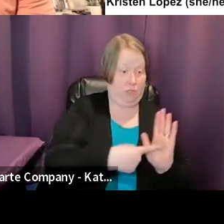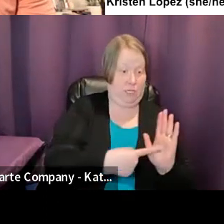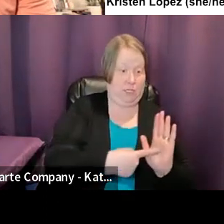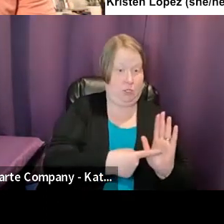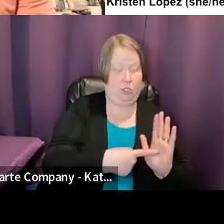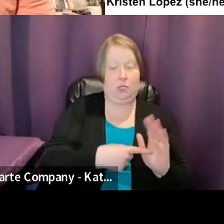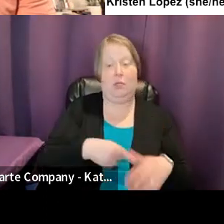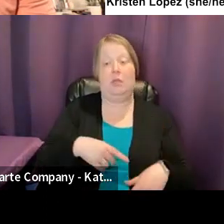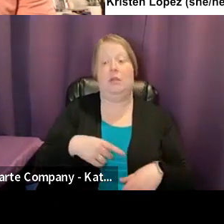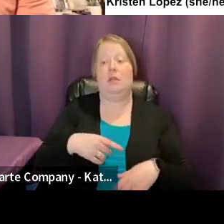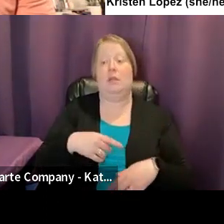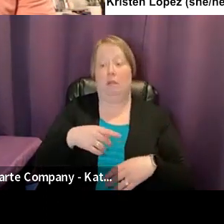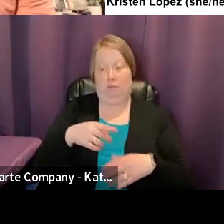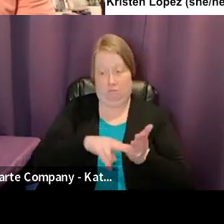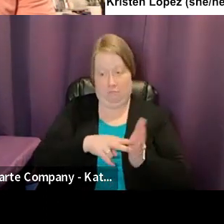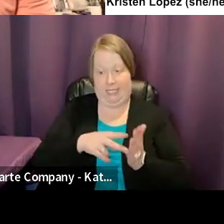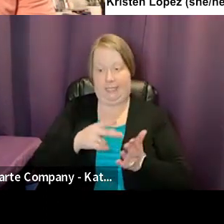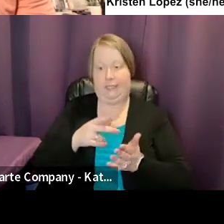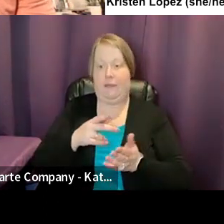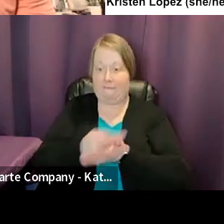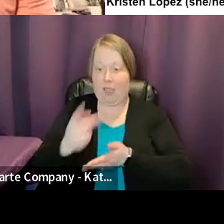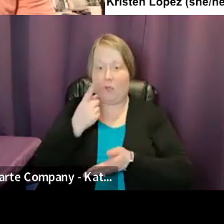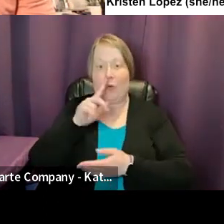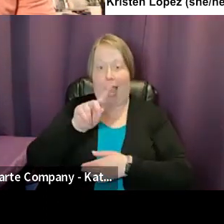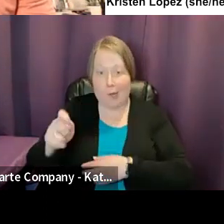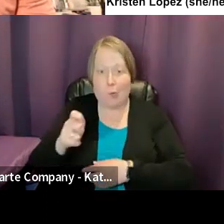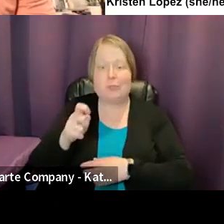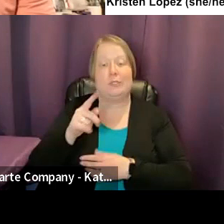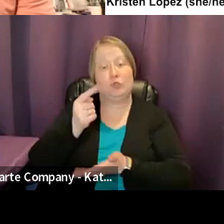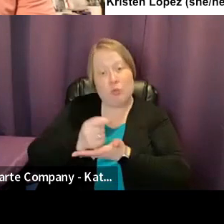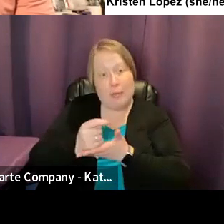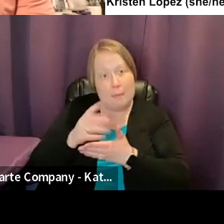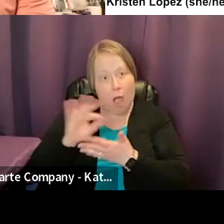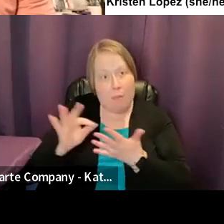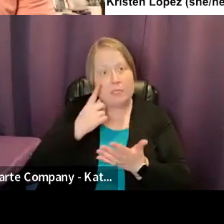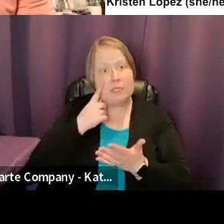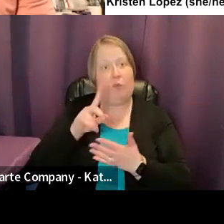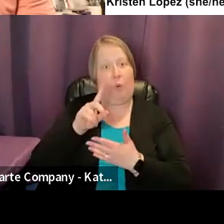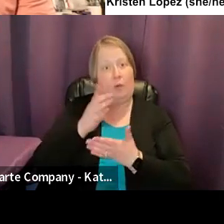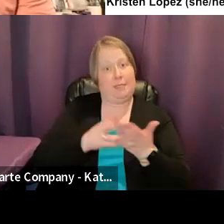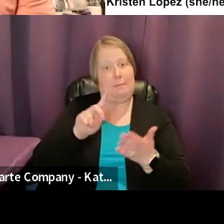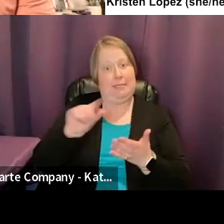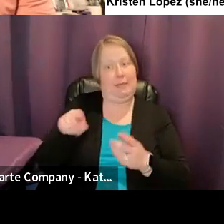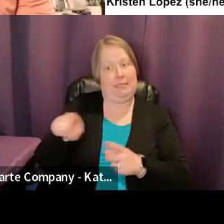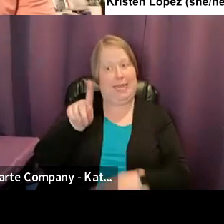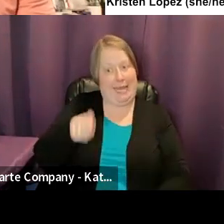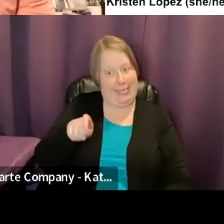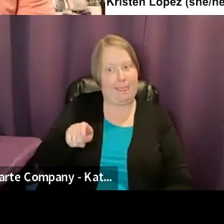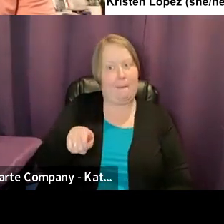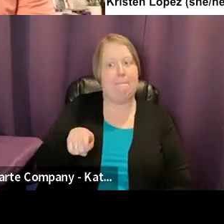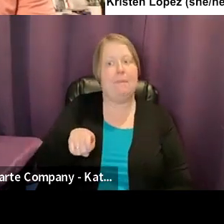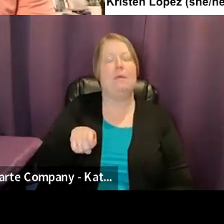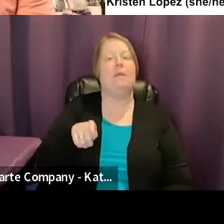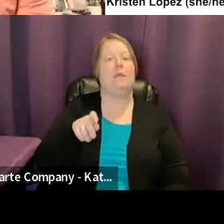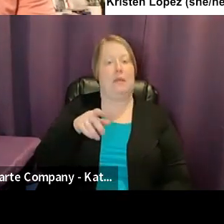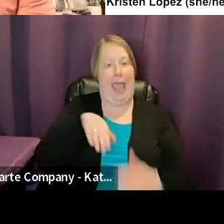failure for diagnosis, treatment options for disabilities that need them, where